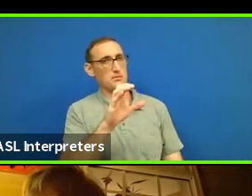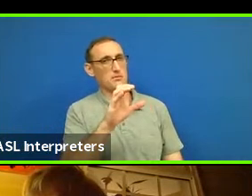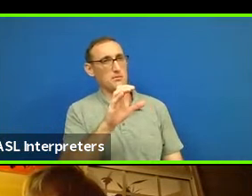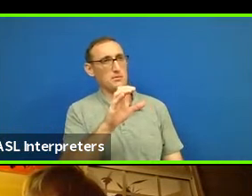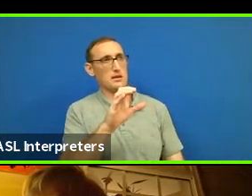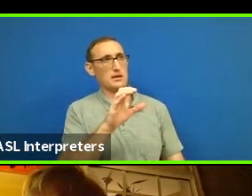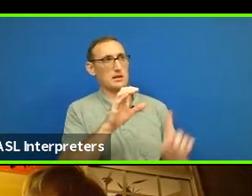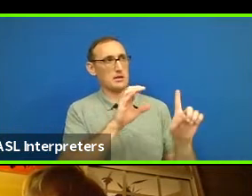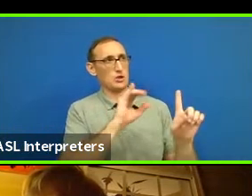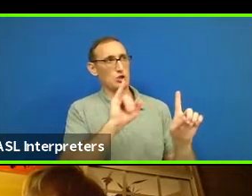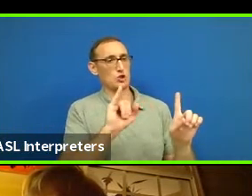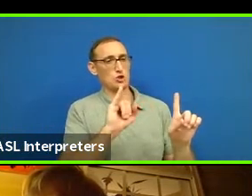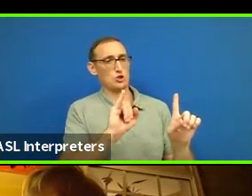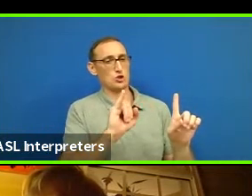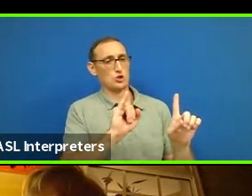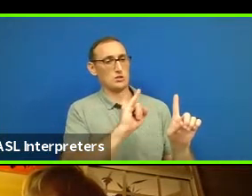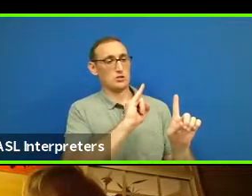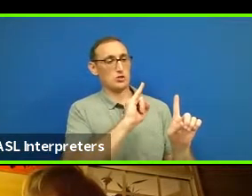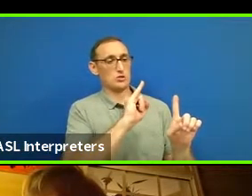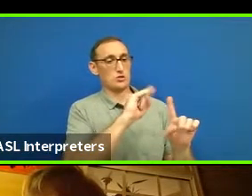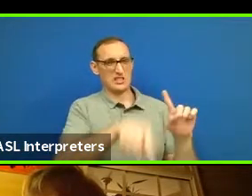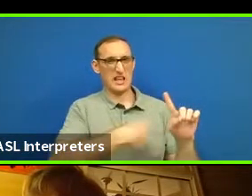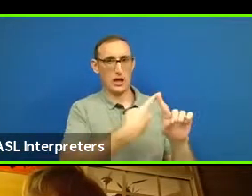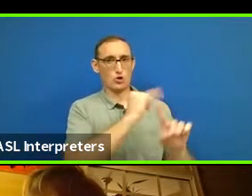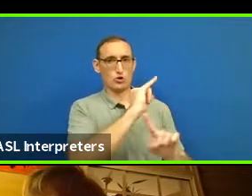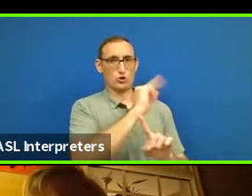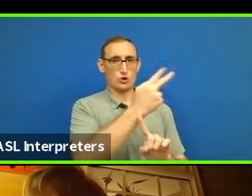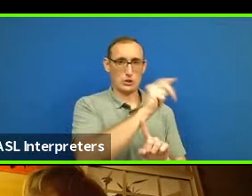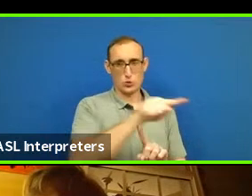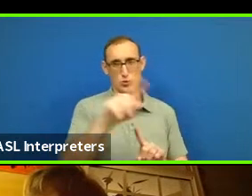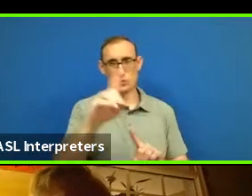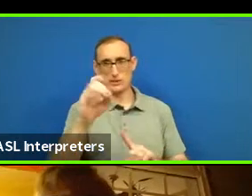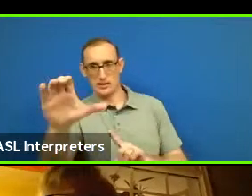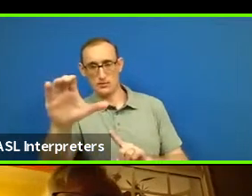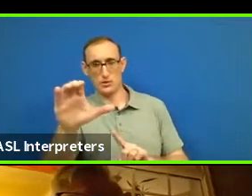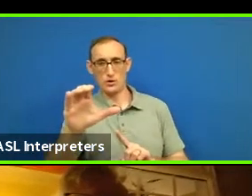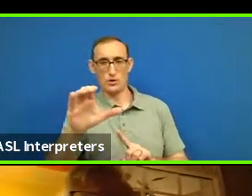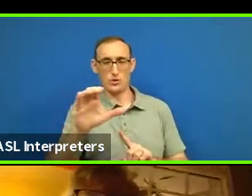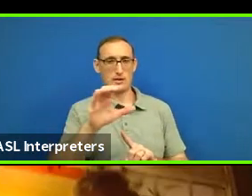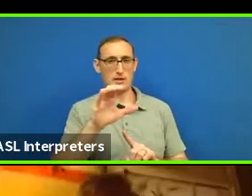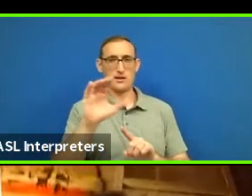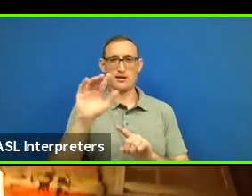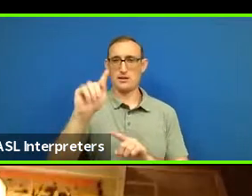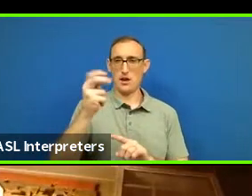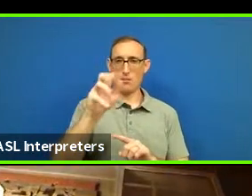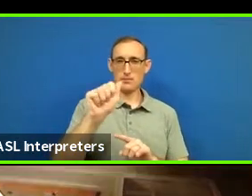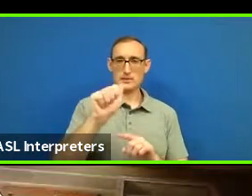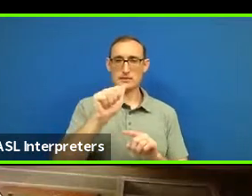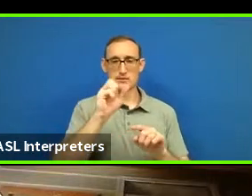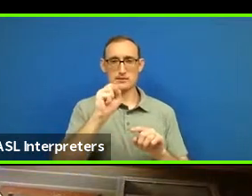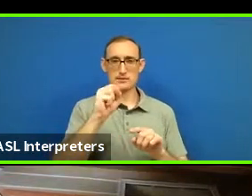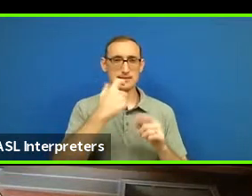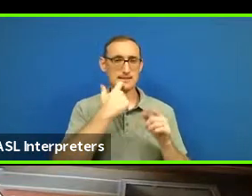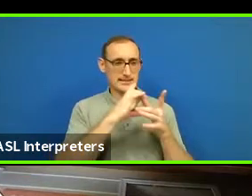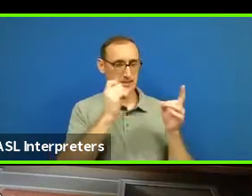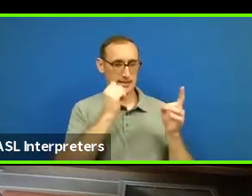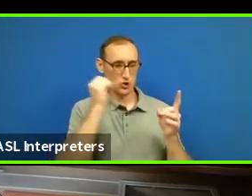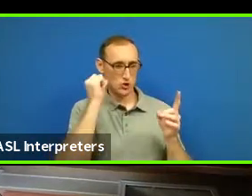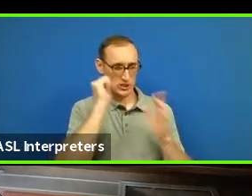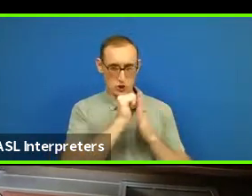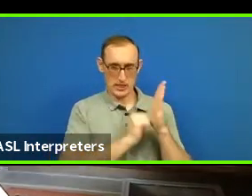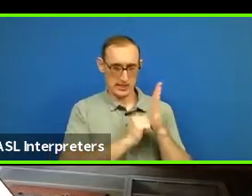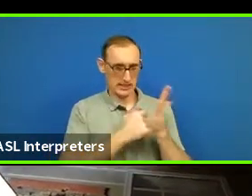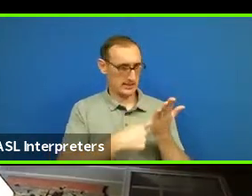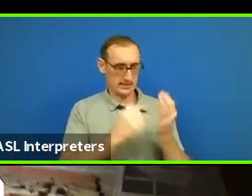December. Okay. And we didn't cover it yesterday in our agenda setting, so had it been Okay. November, we would have covered